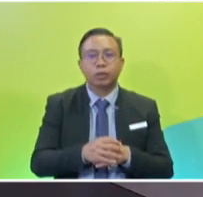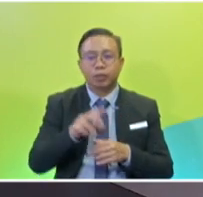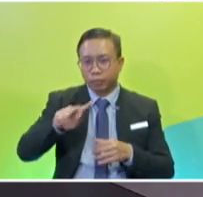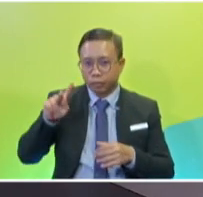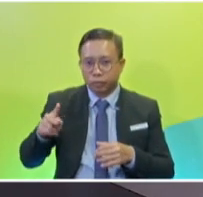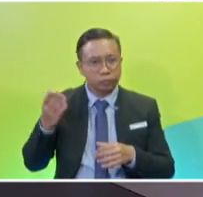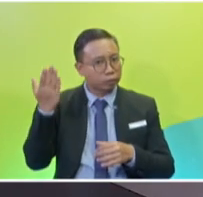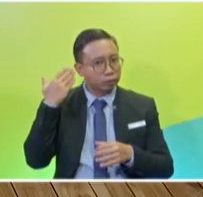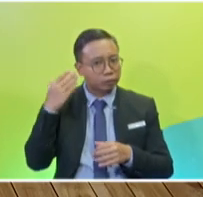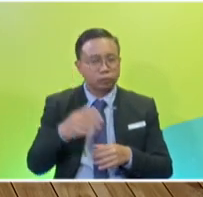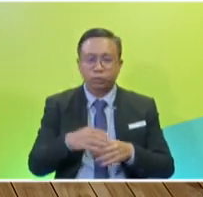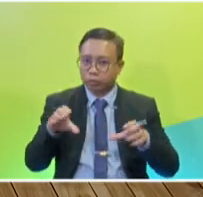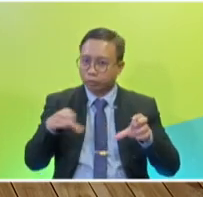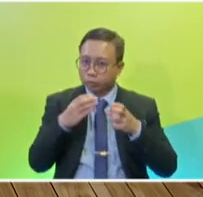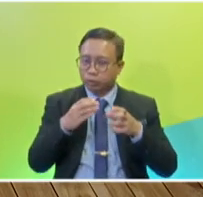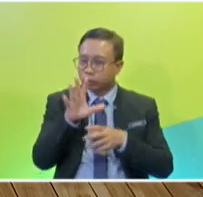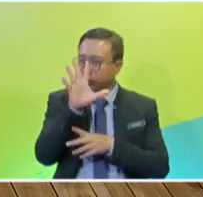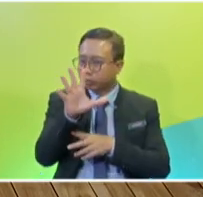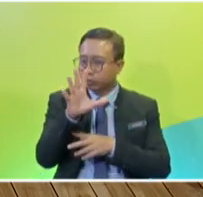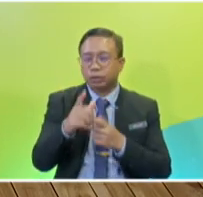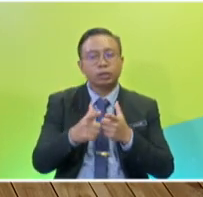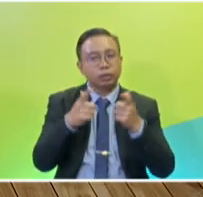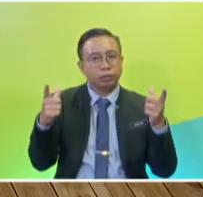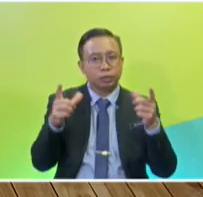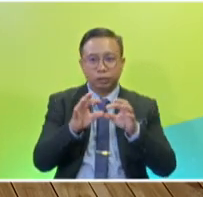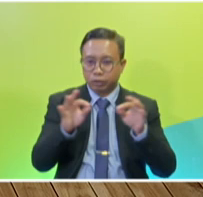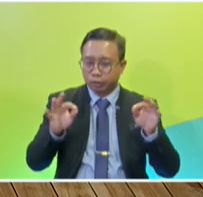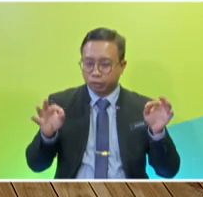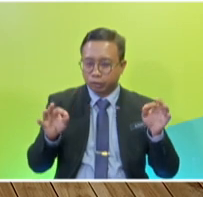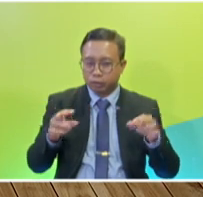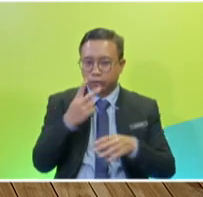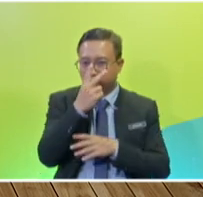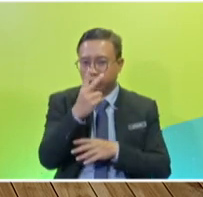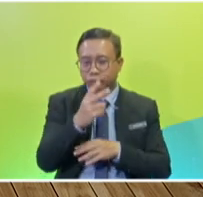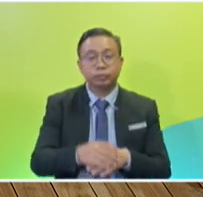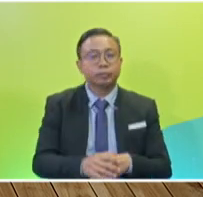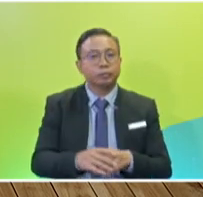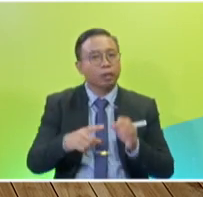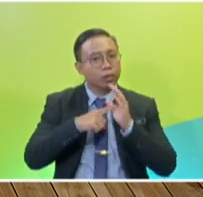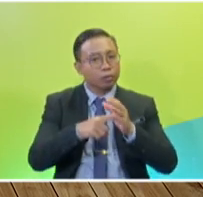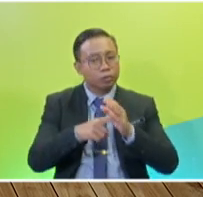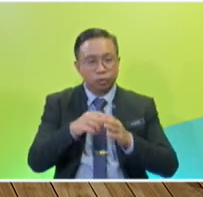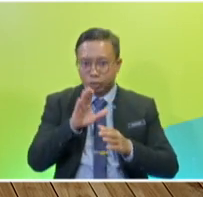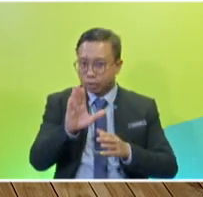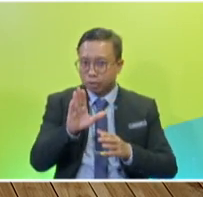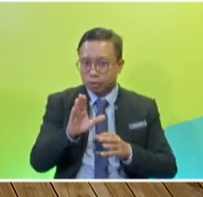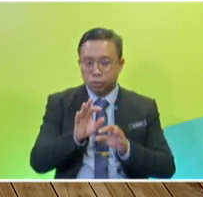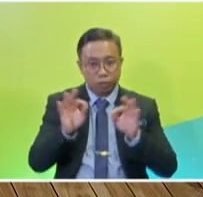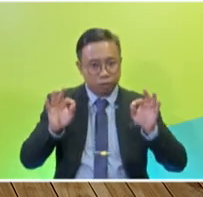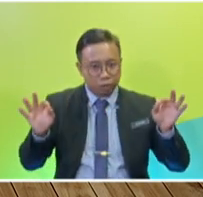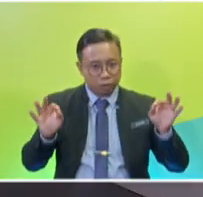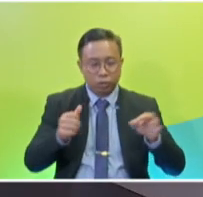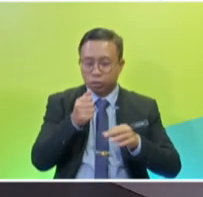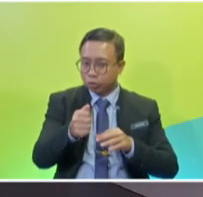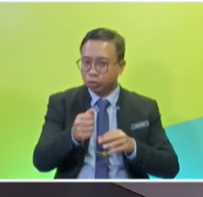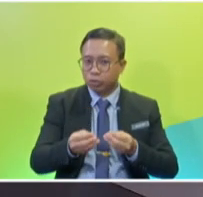back here, they will construct 5 different sentences. We'll see how they show us their sentences later. And you guys,